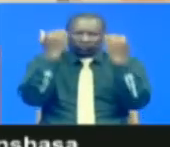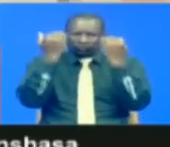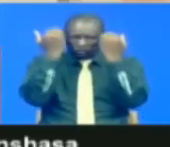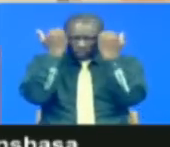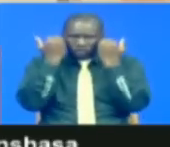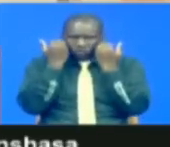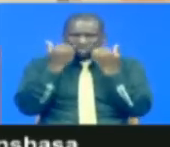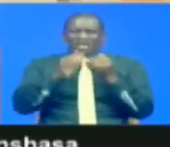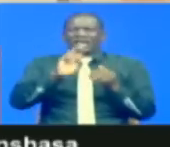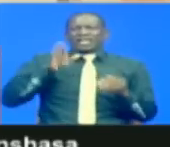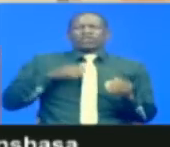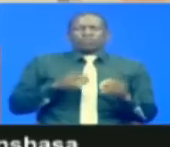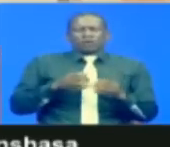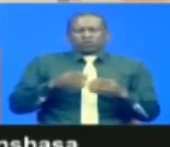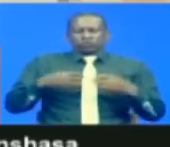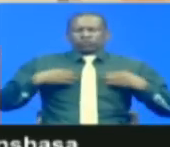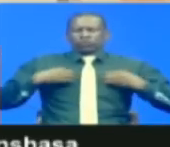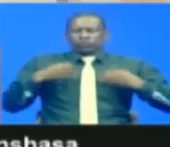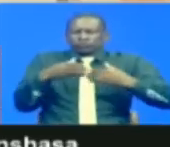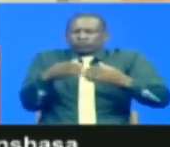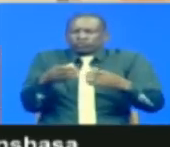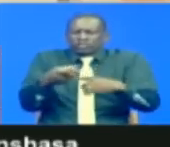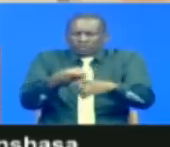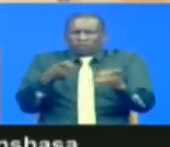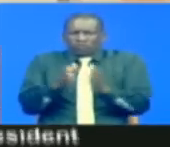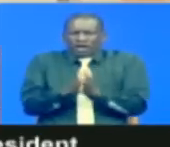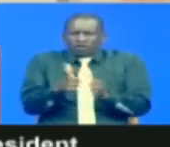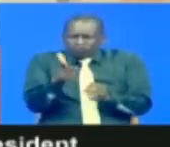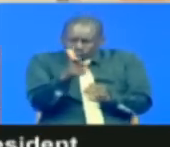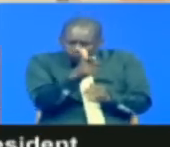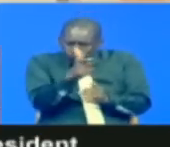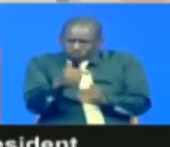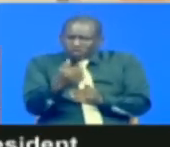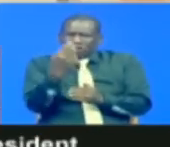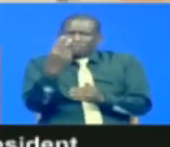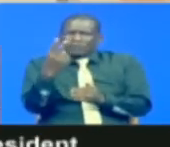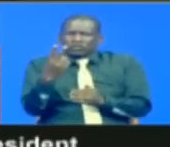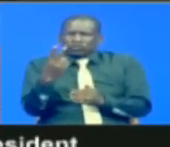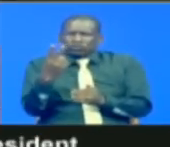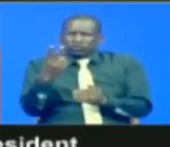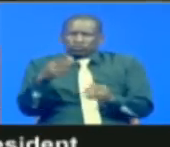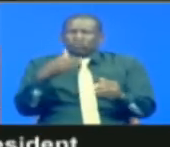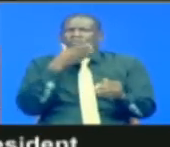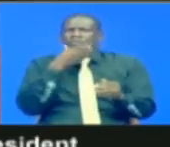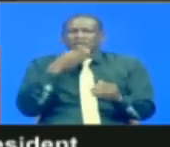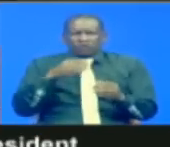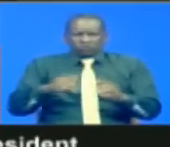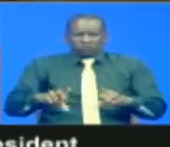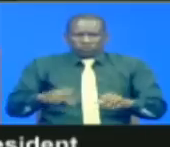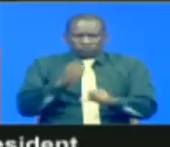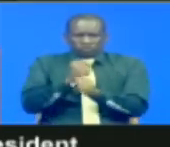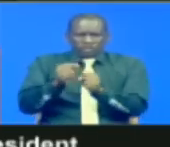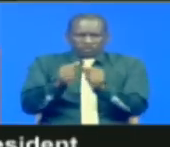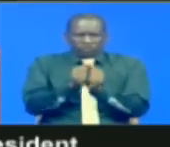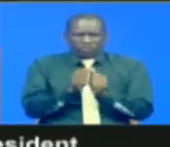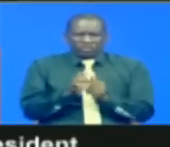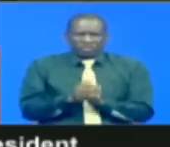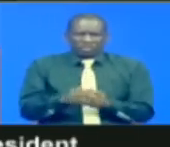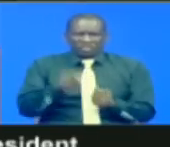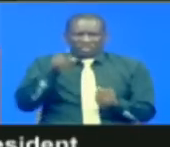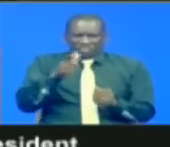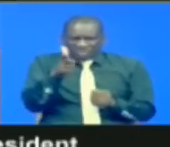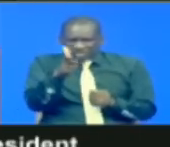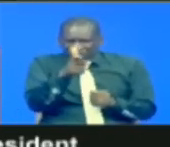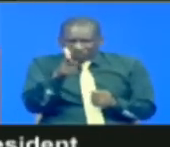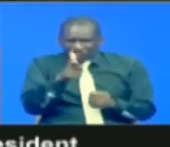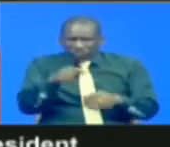stripped naked and filmed against her will by the two Caucasian men she was with. This video clip